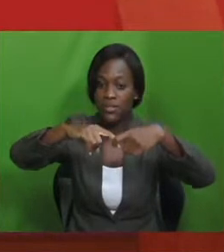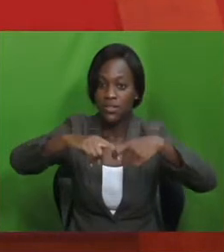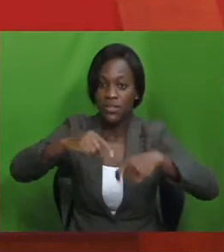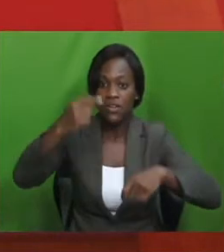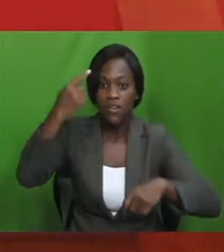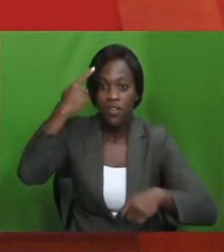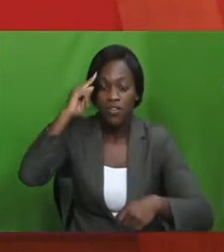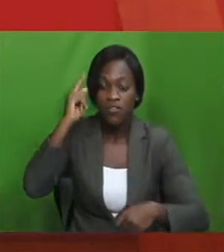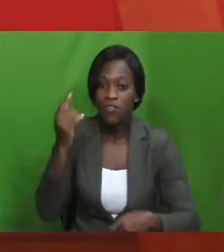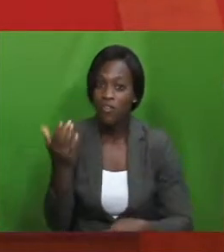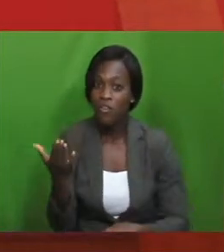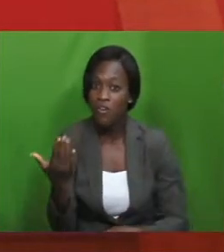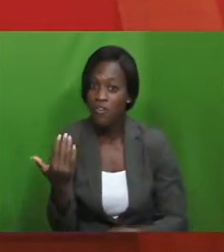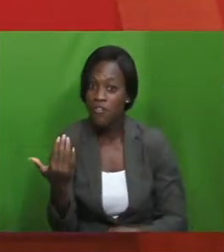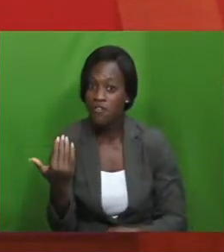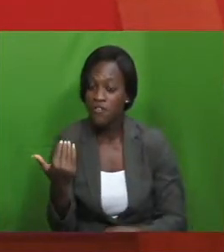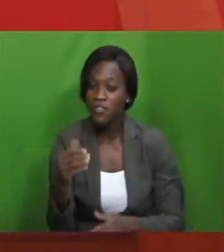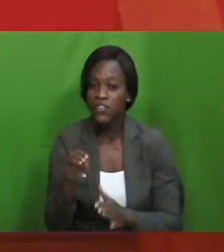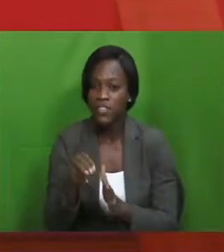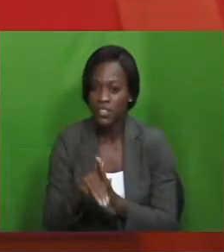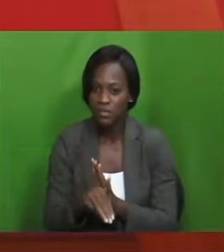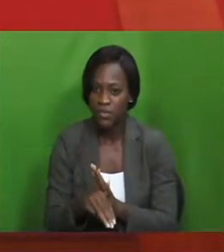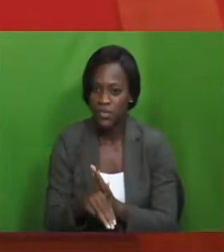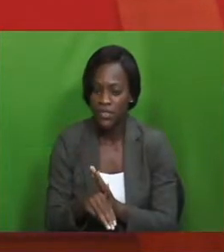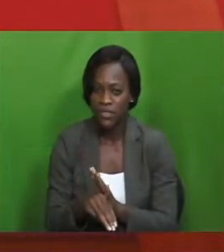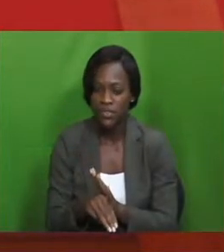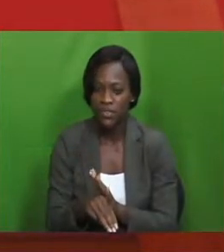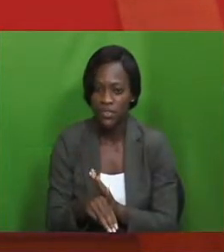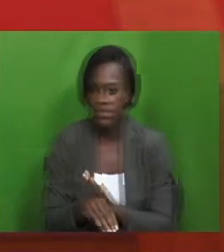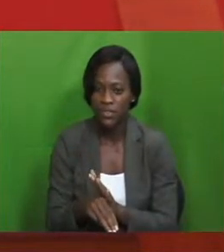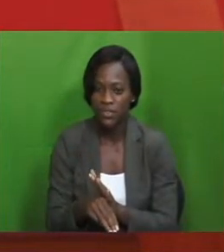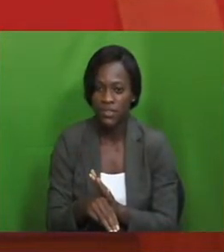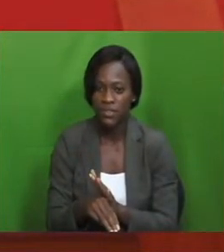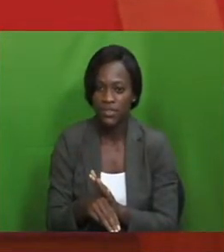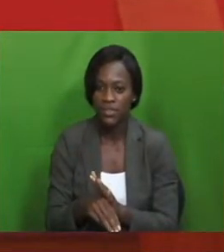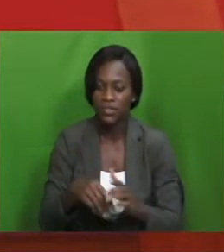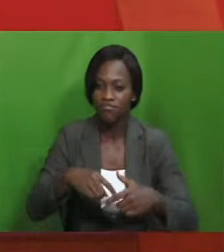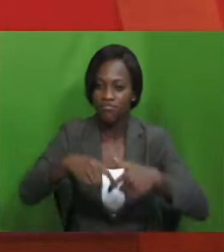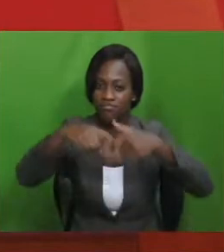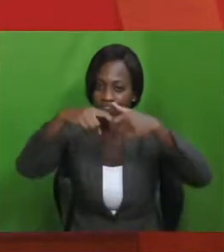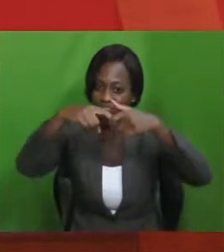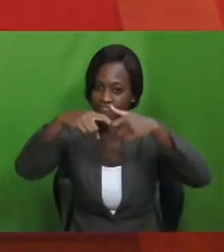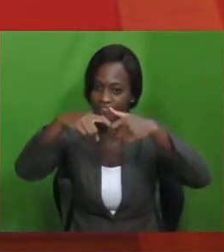next 15 minutes. The House is suspended.